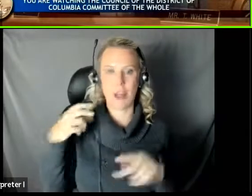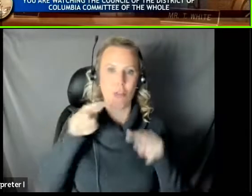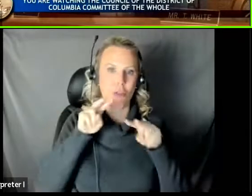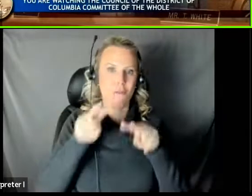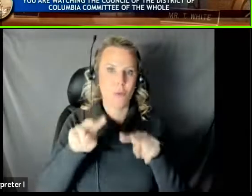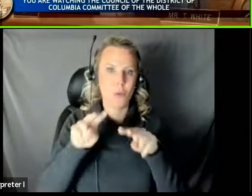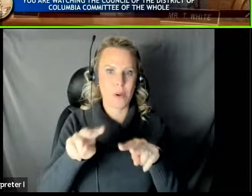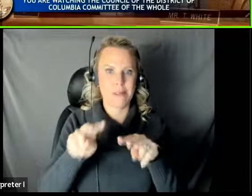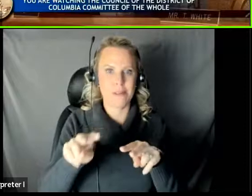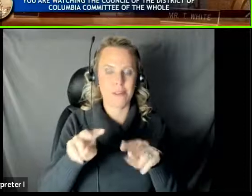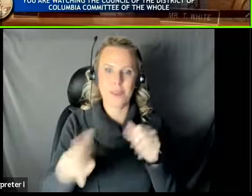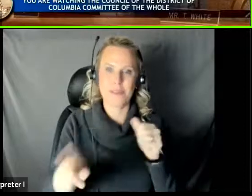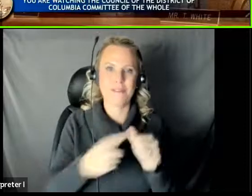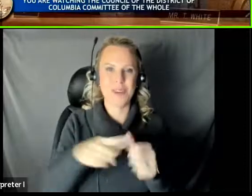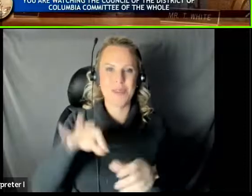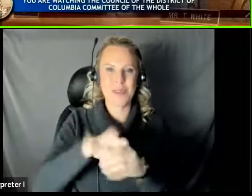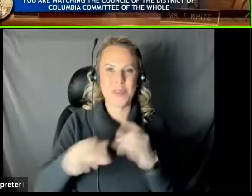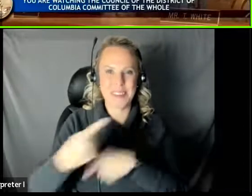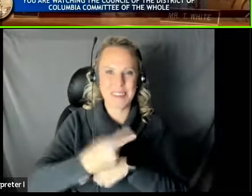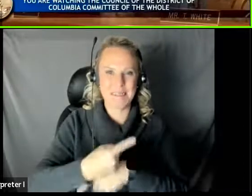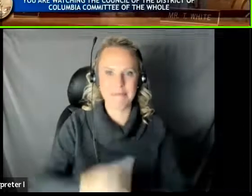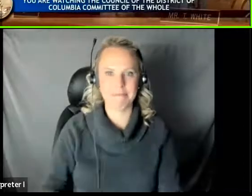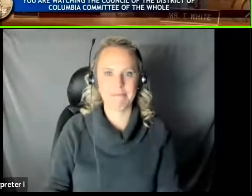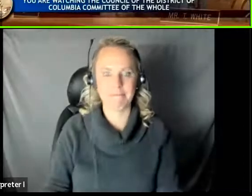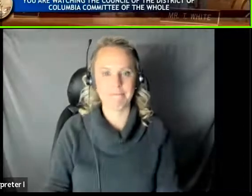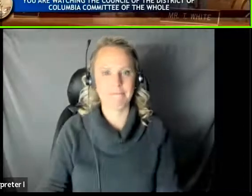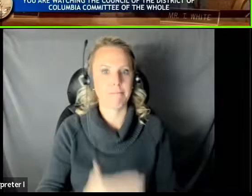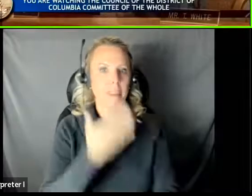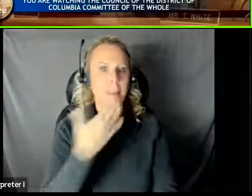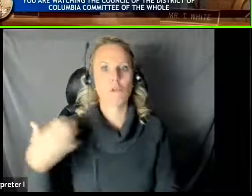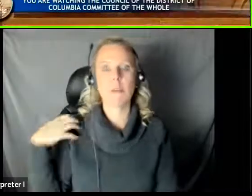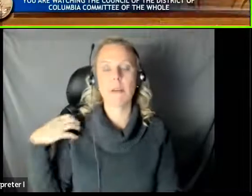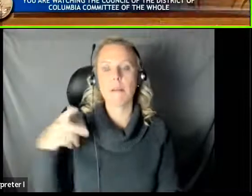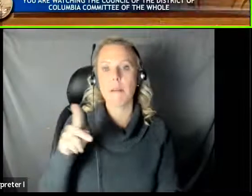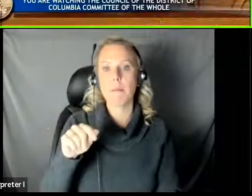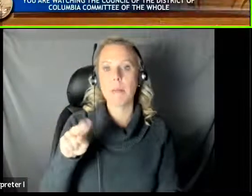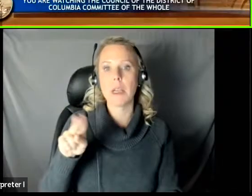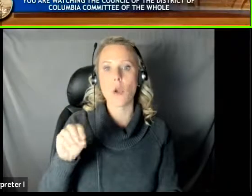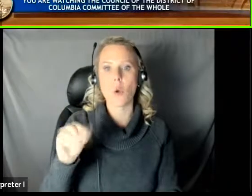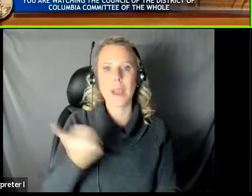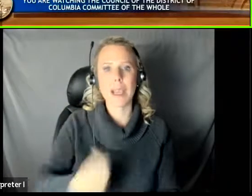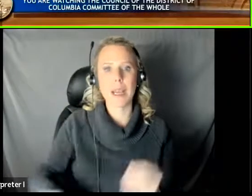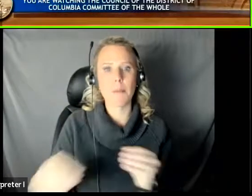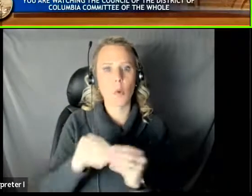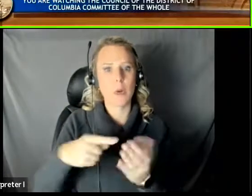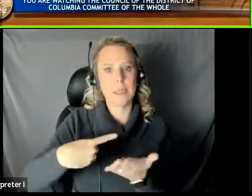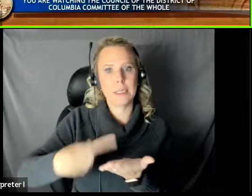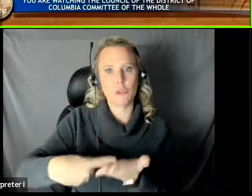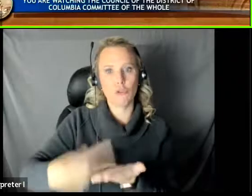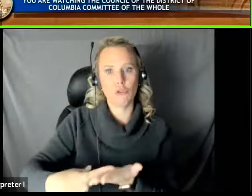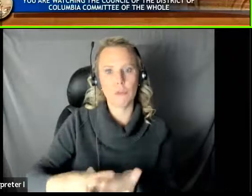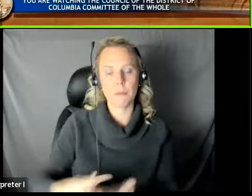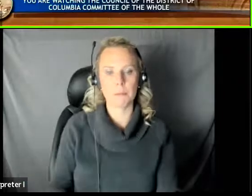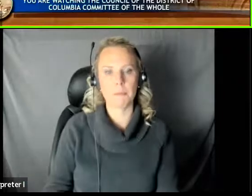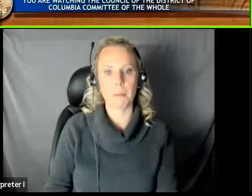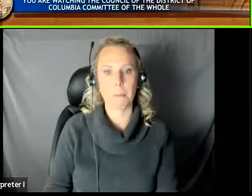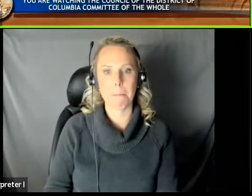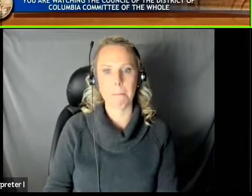to first vote on this bill today. Thank you, Councilmember Pinto. Is there any further discussion?